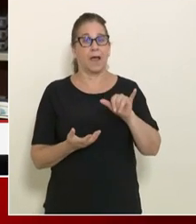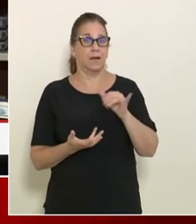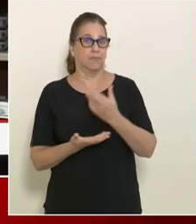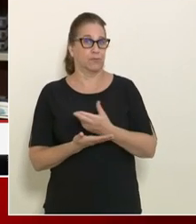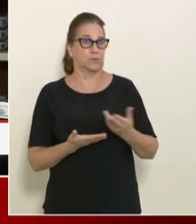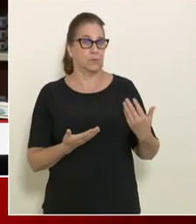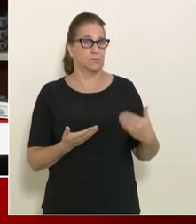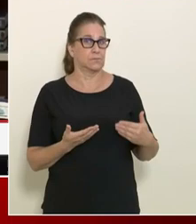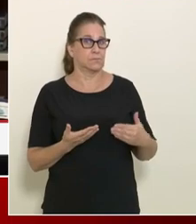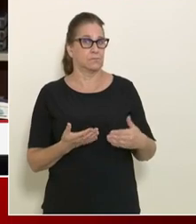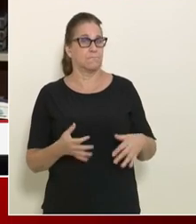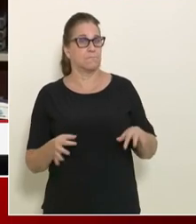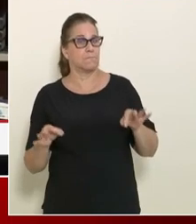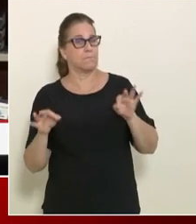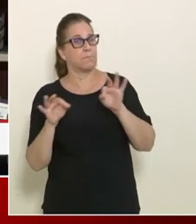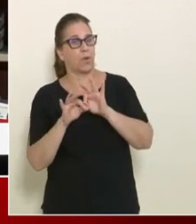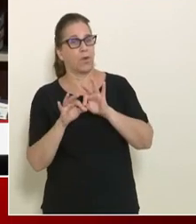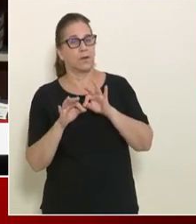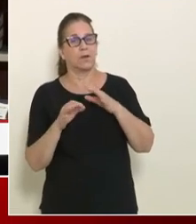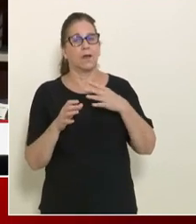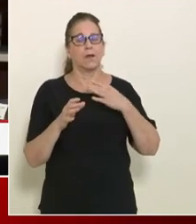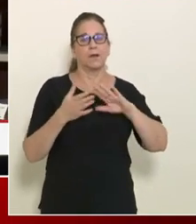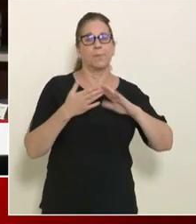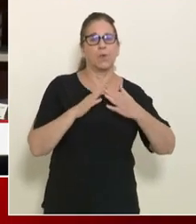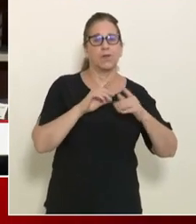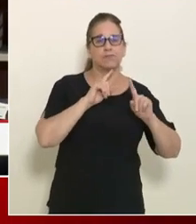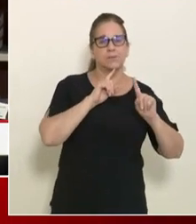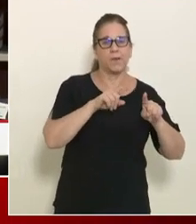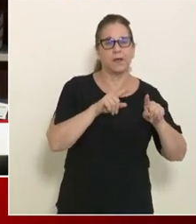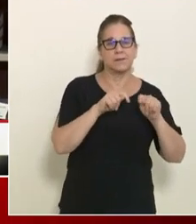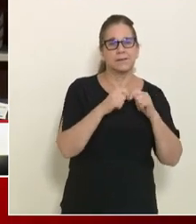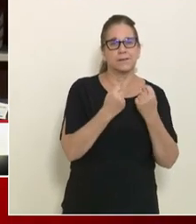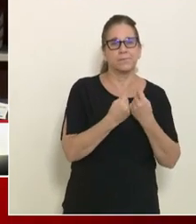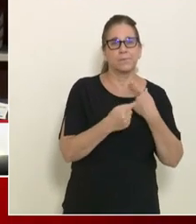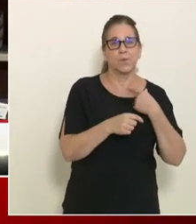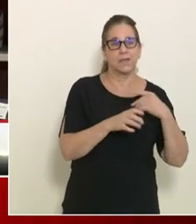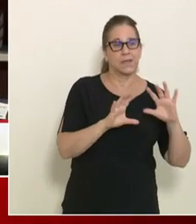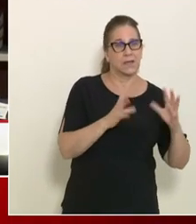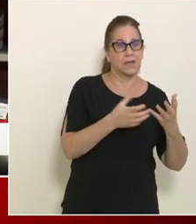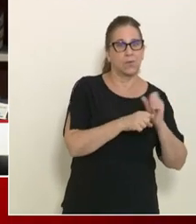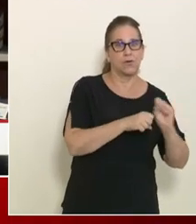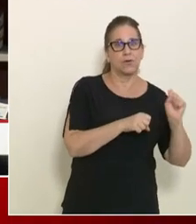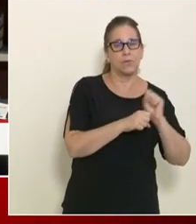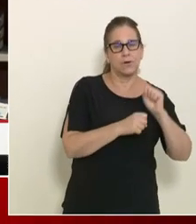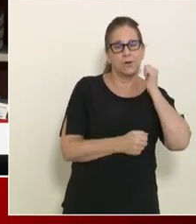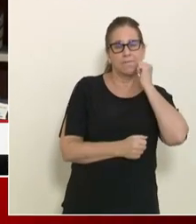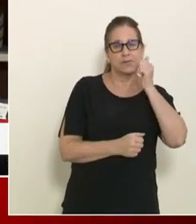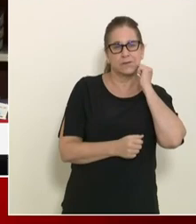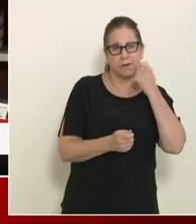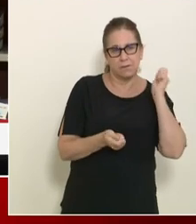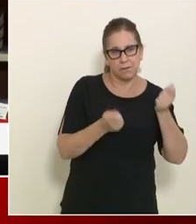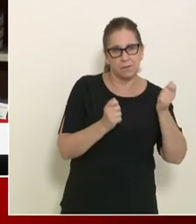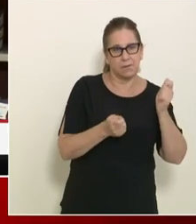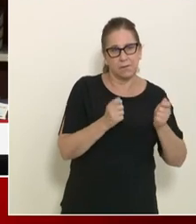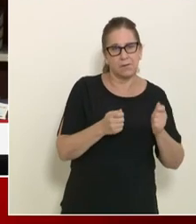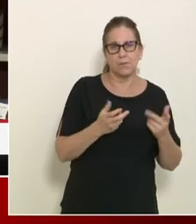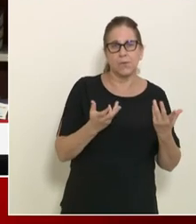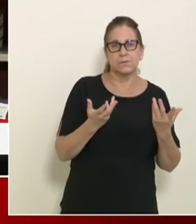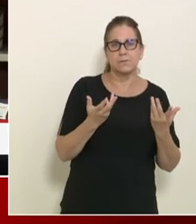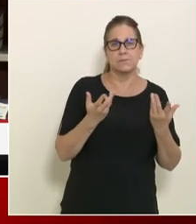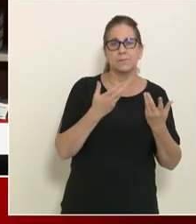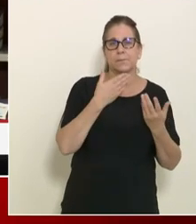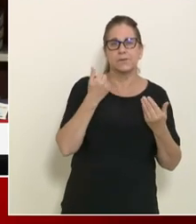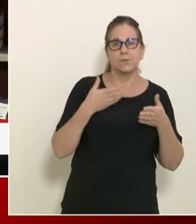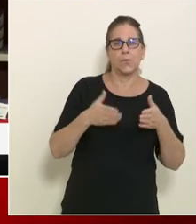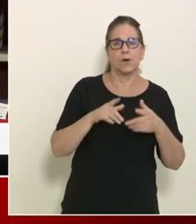a core of clinicians that are working every day, 24/7, in the community to address mental health needs